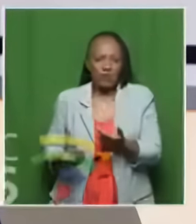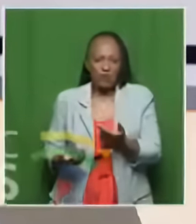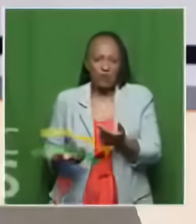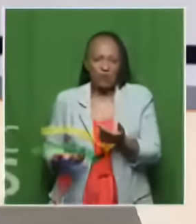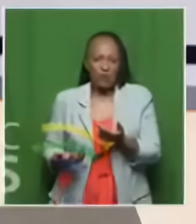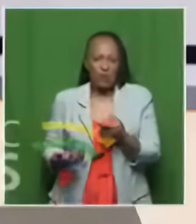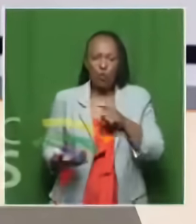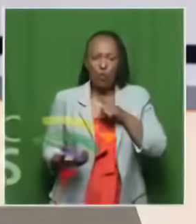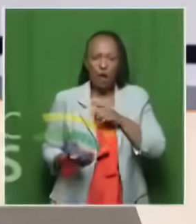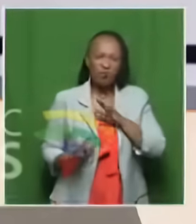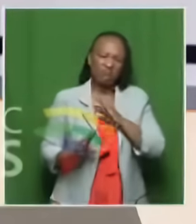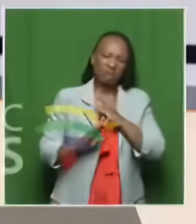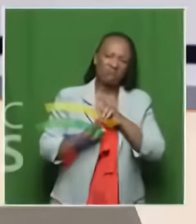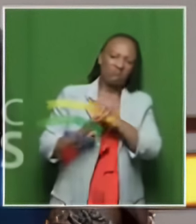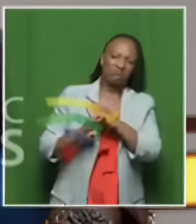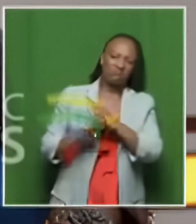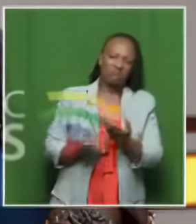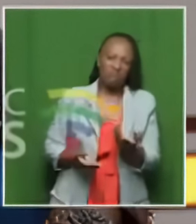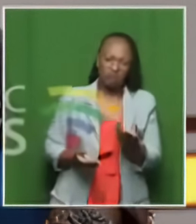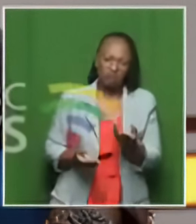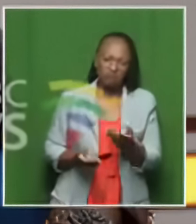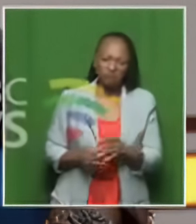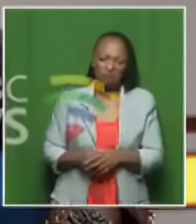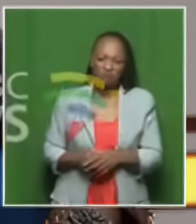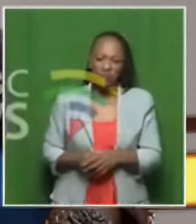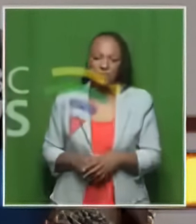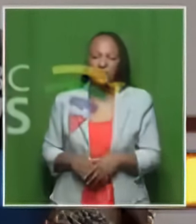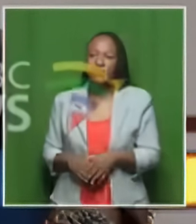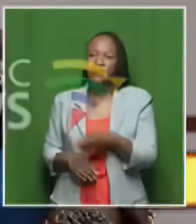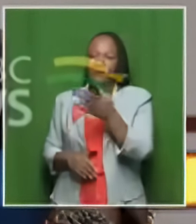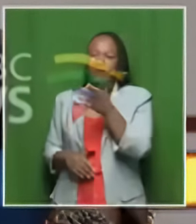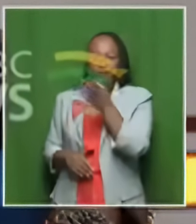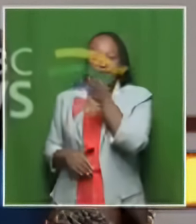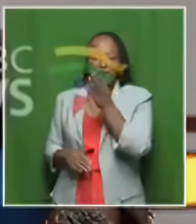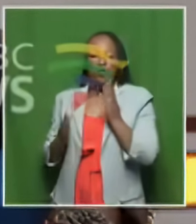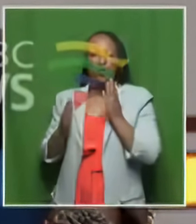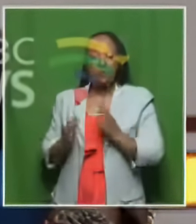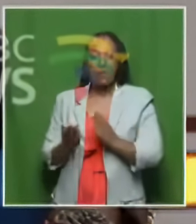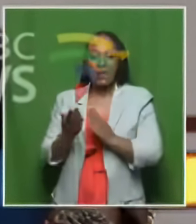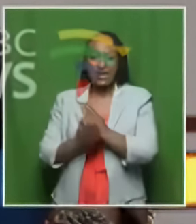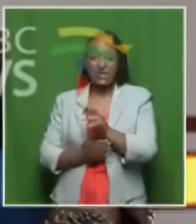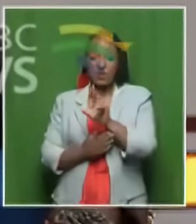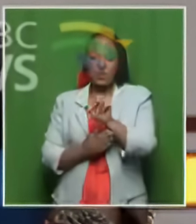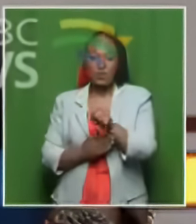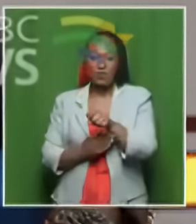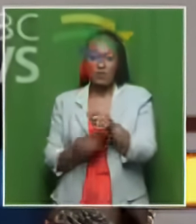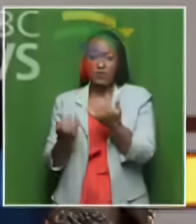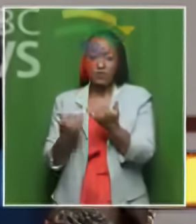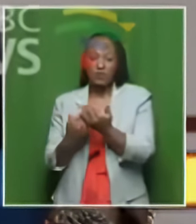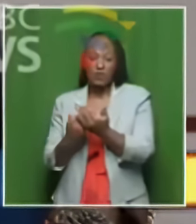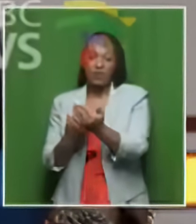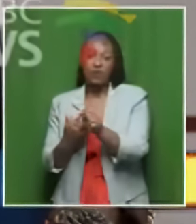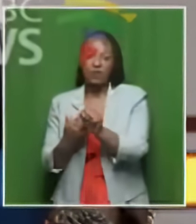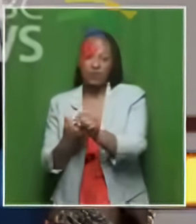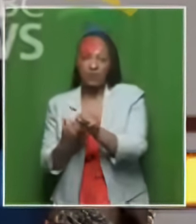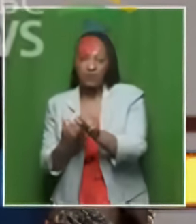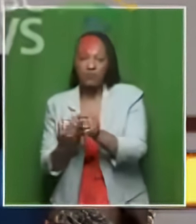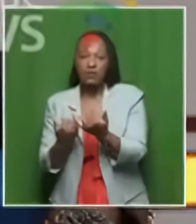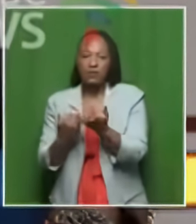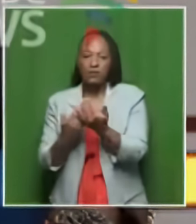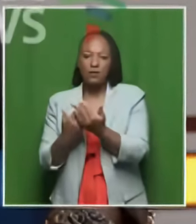or boycott that event? Well, there is a violation of human rights in the US now. There is that unit called